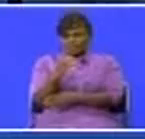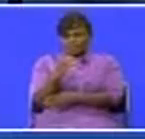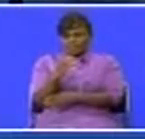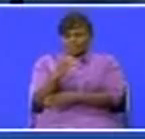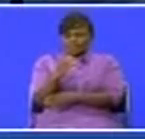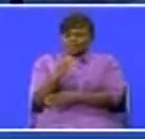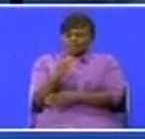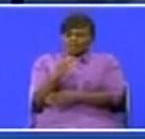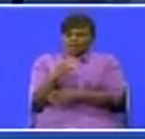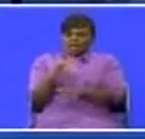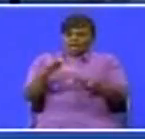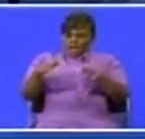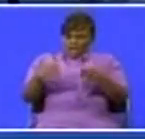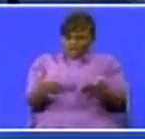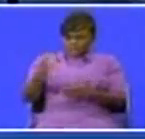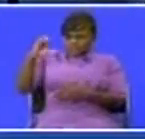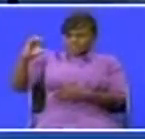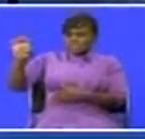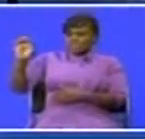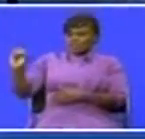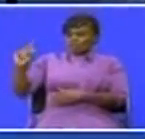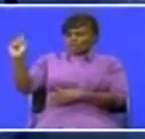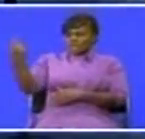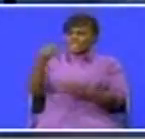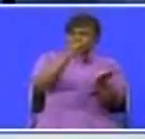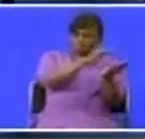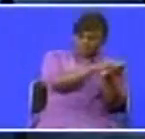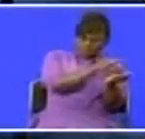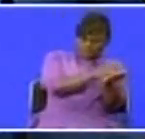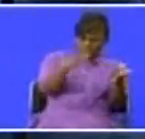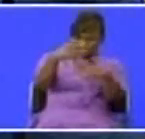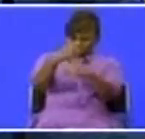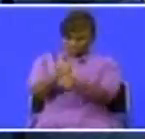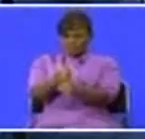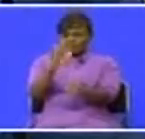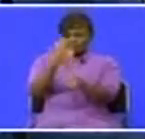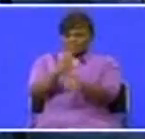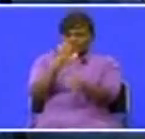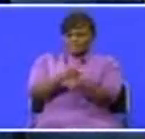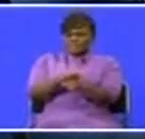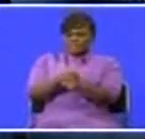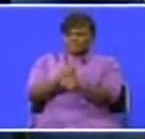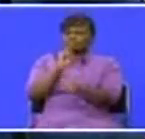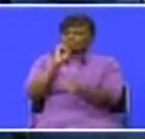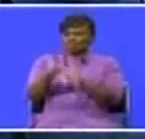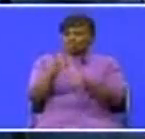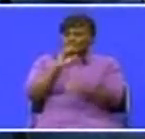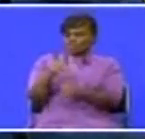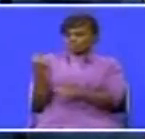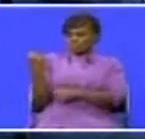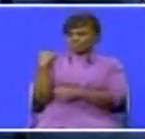well, Halbi Olaka there, the CEO of Kenya Bankers Association. Of course, a number of words have been thrown regarding the